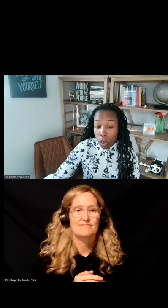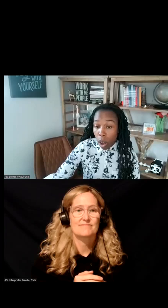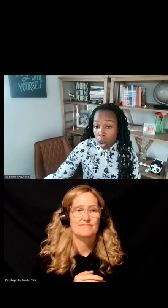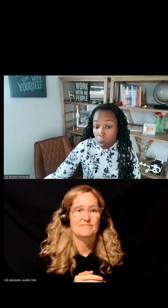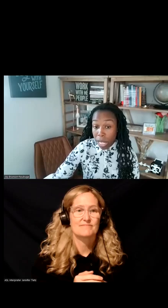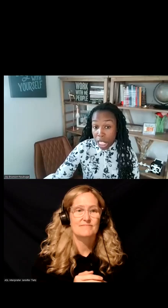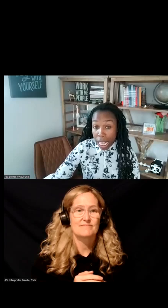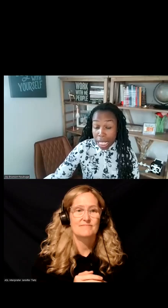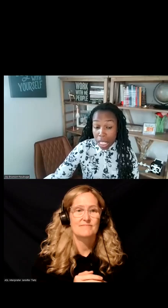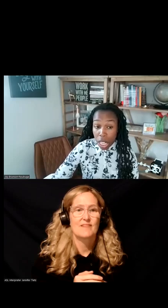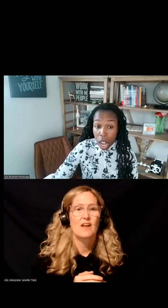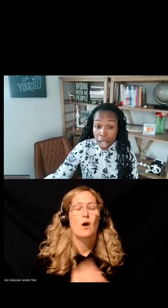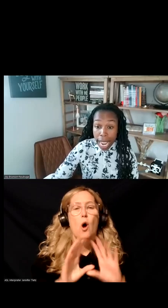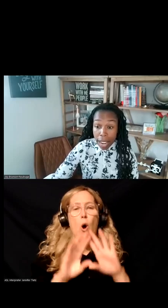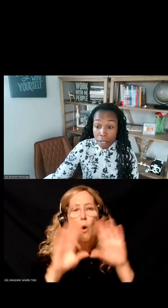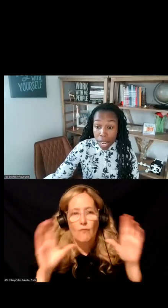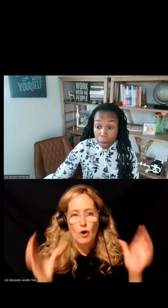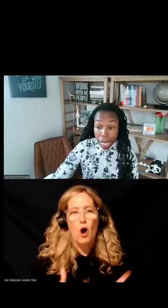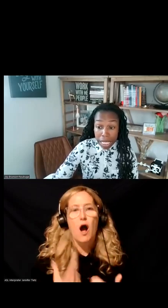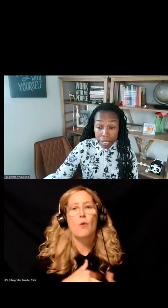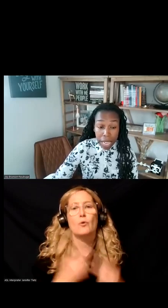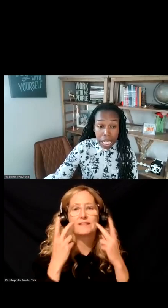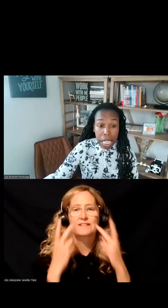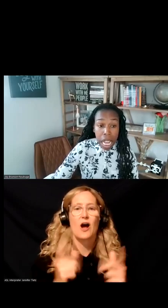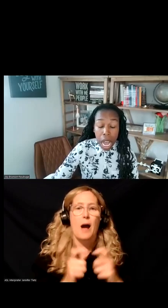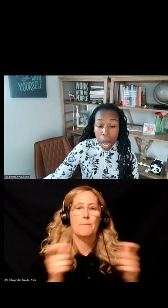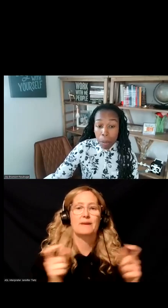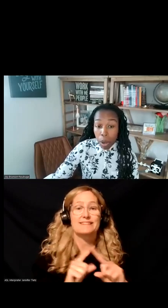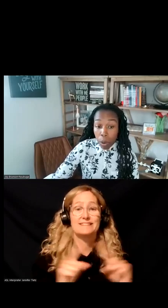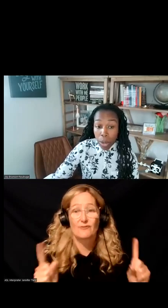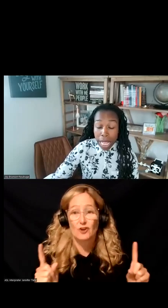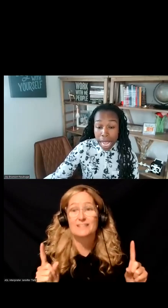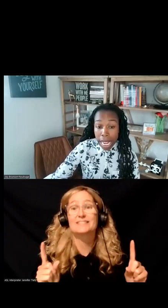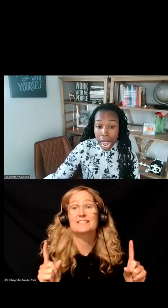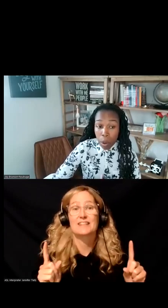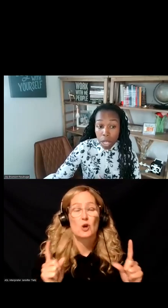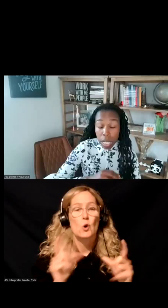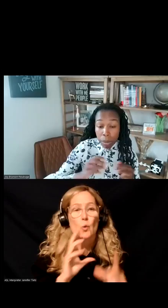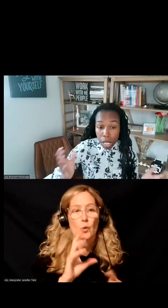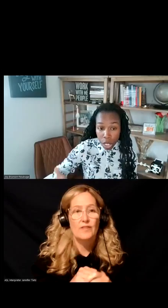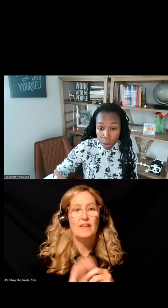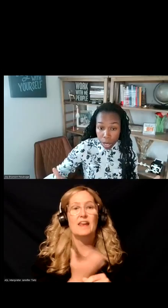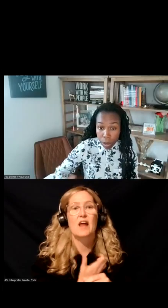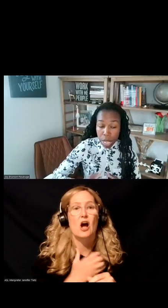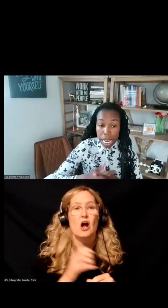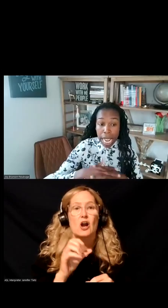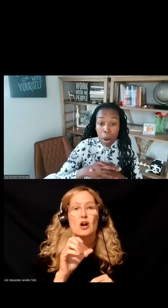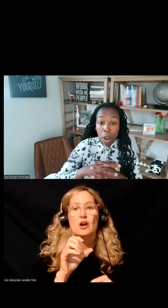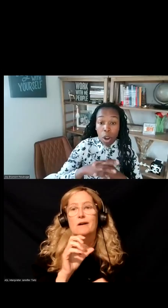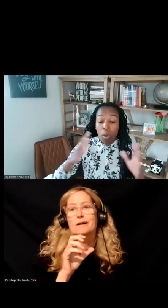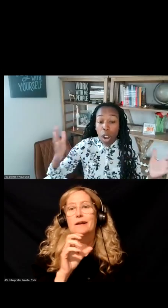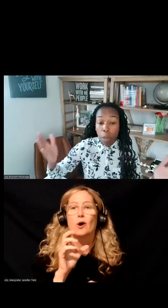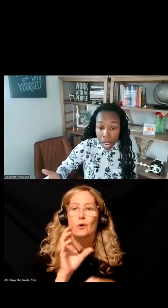And then overall, we just saw a very big difference within our substance use